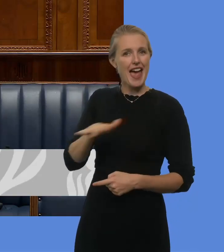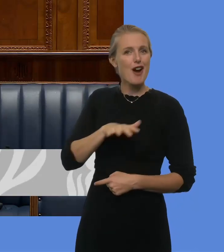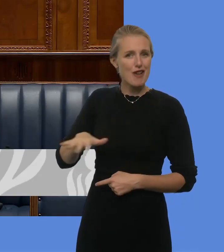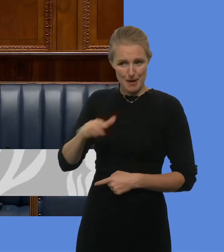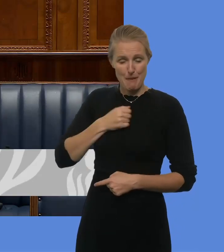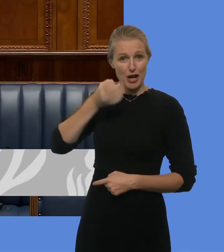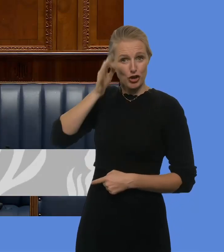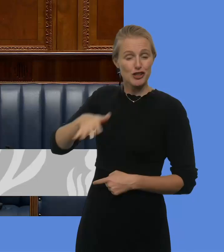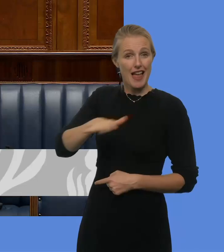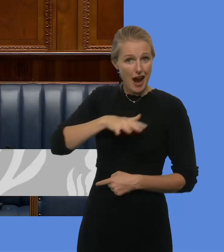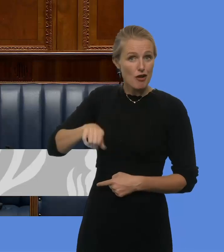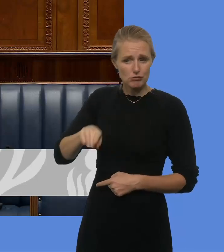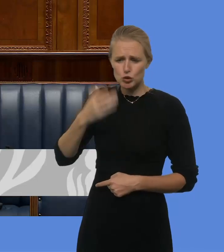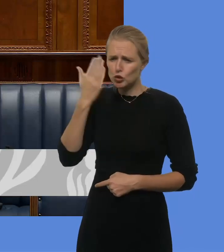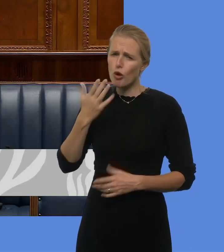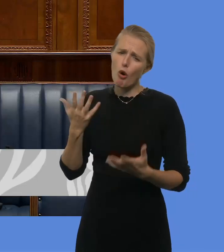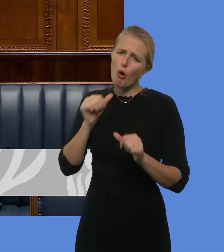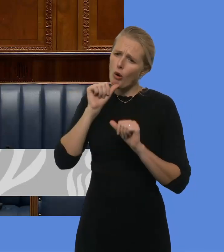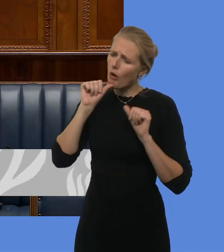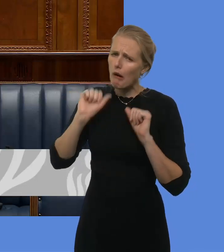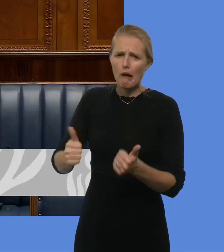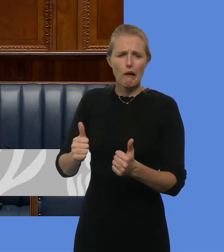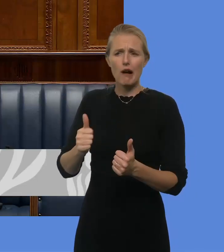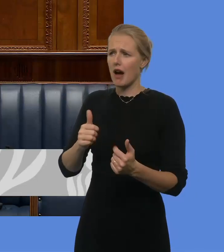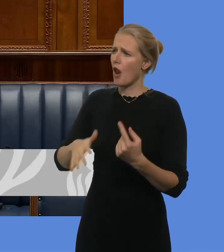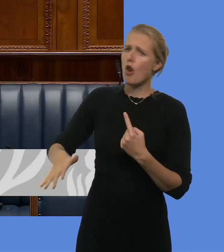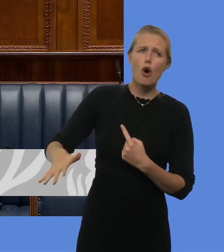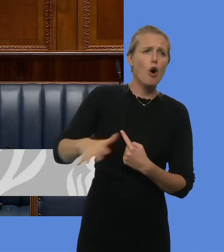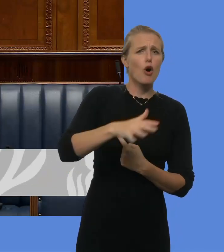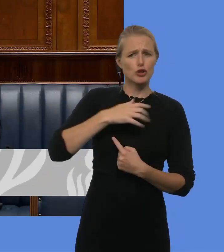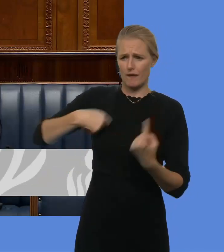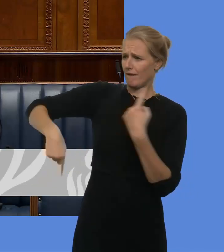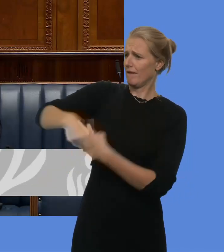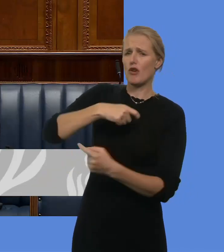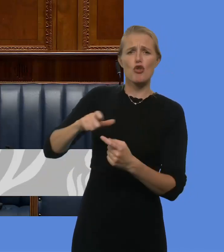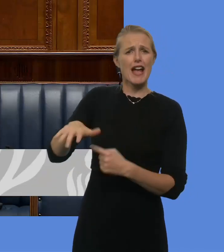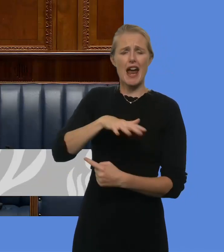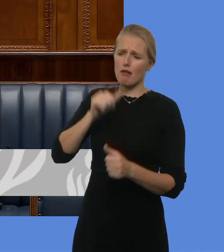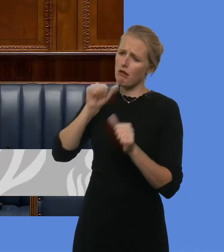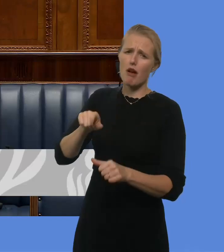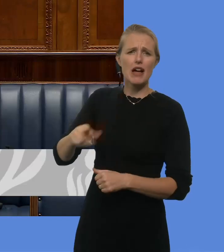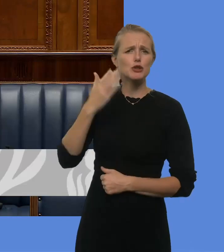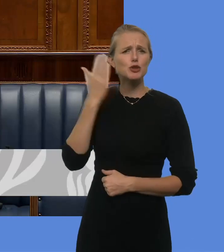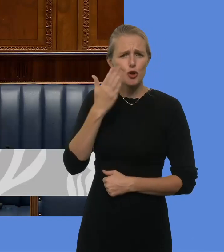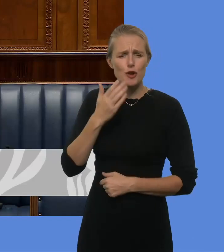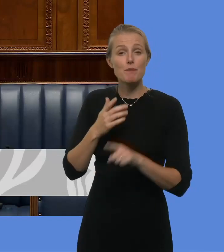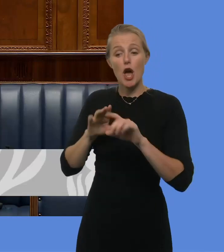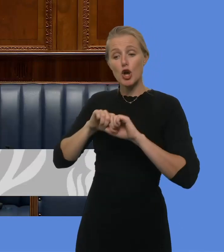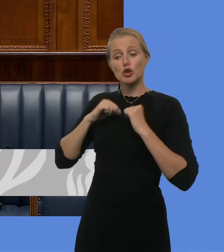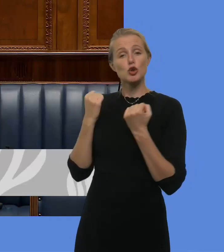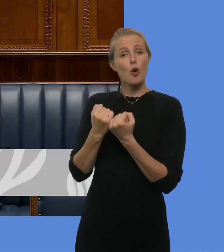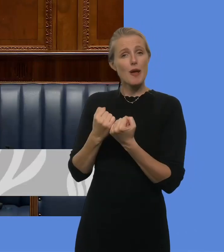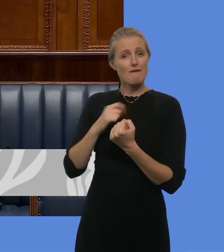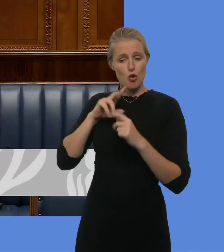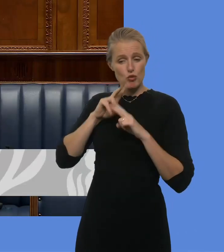my old council area, a school that is well loved, highly thought of within its own community of Craigie. The Consortium for Research on